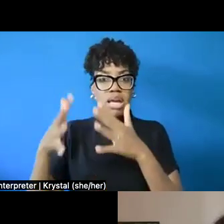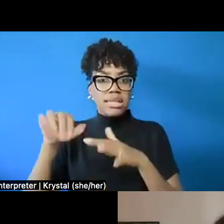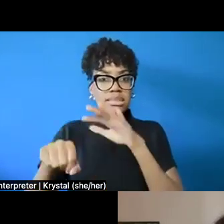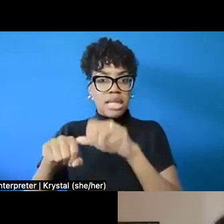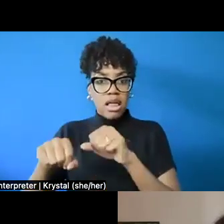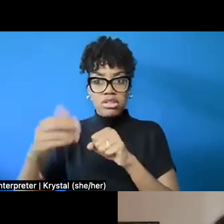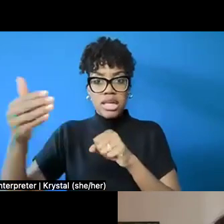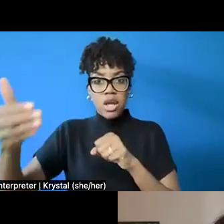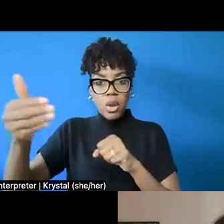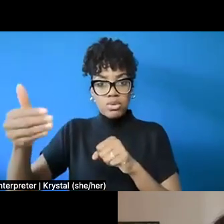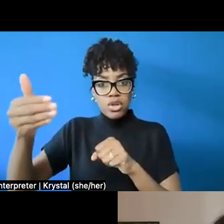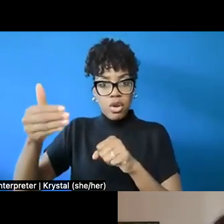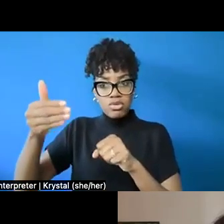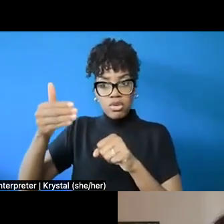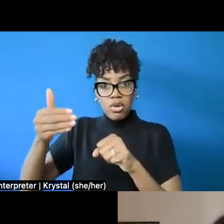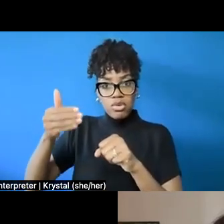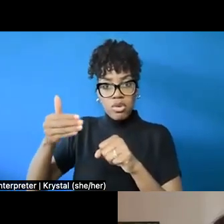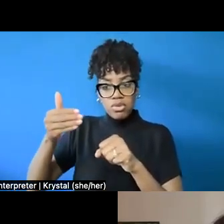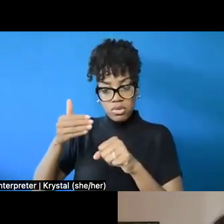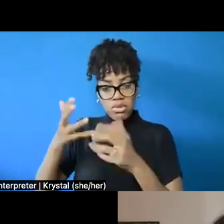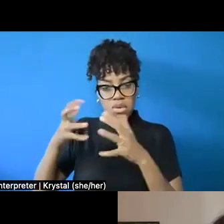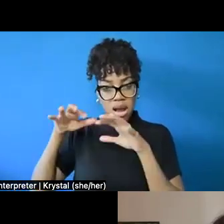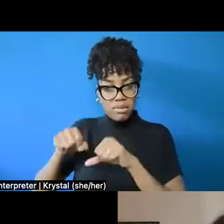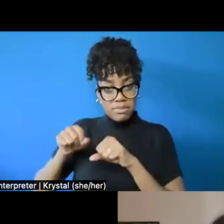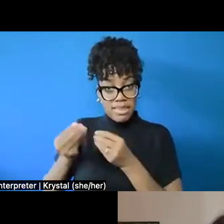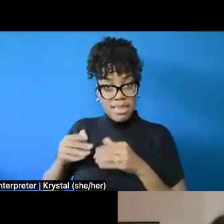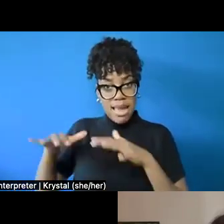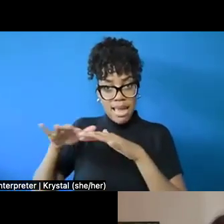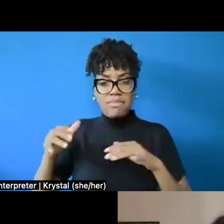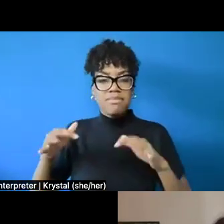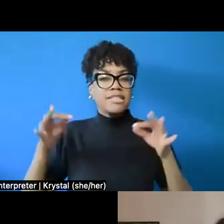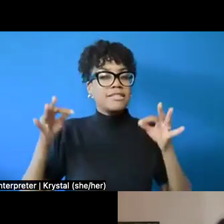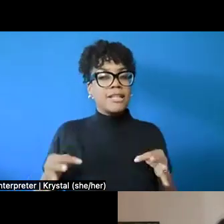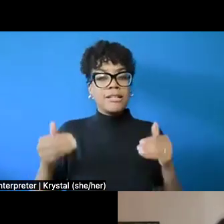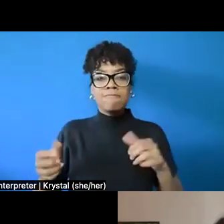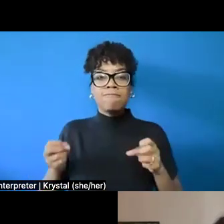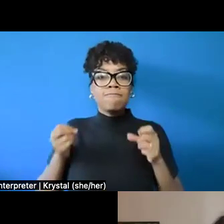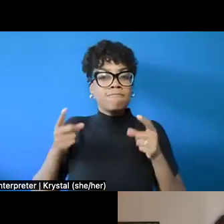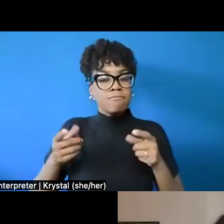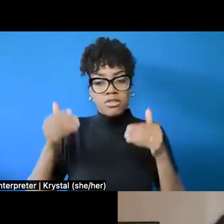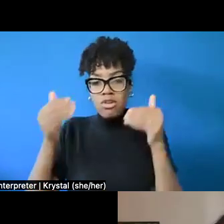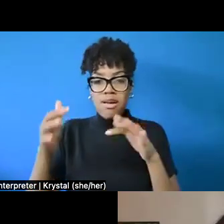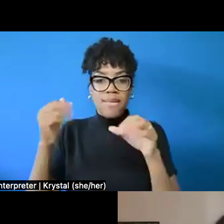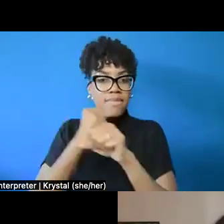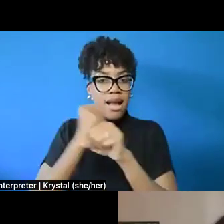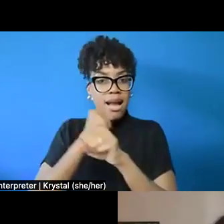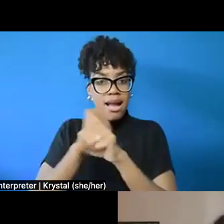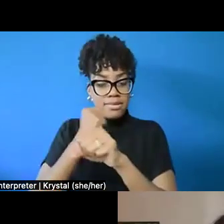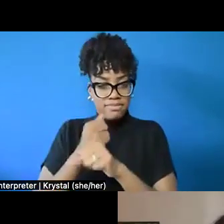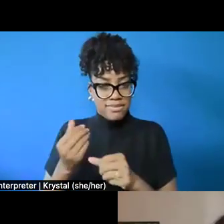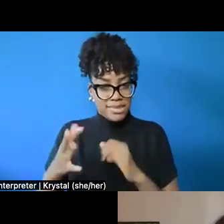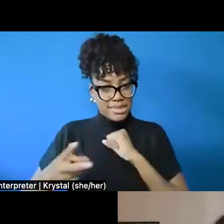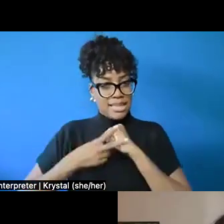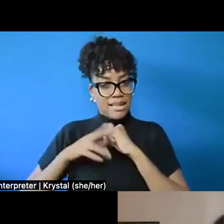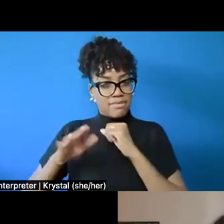United States. So we learn a lot of lessons about the ways that the decisions made by the Continental Congress, by the colonial